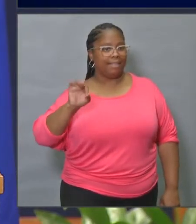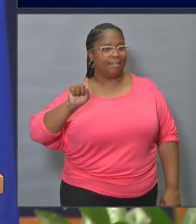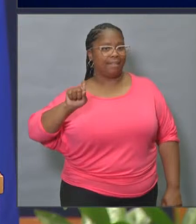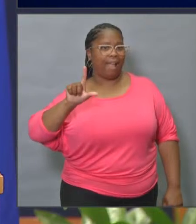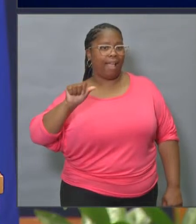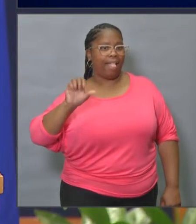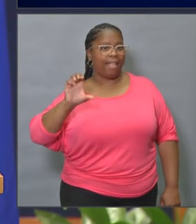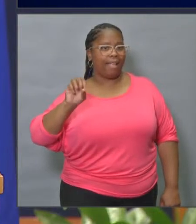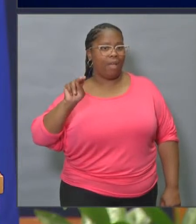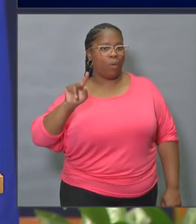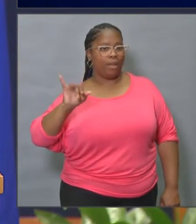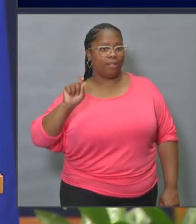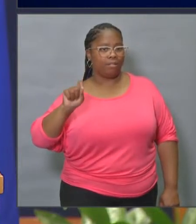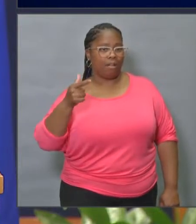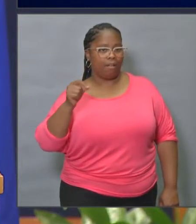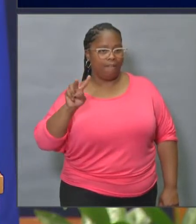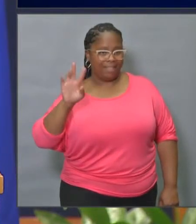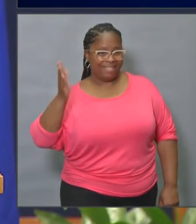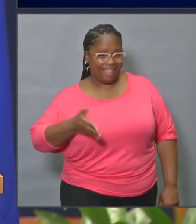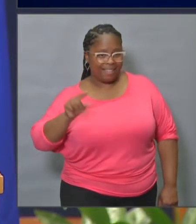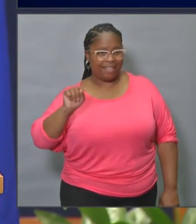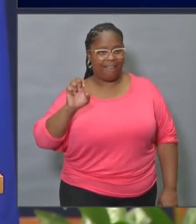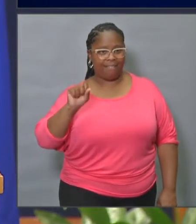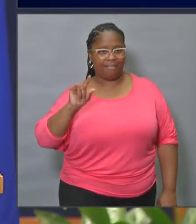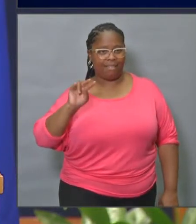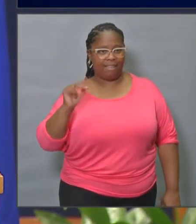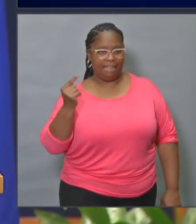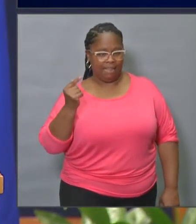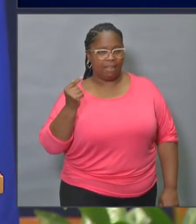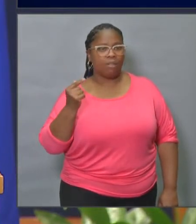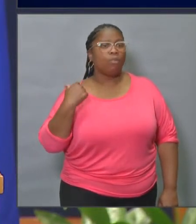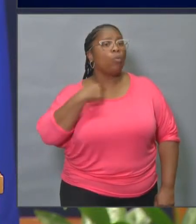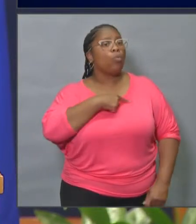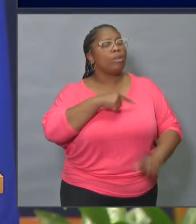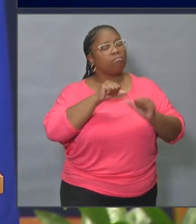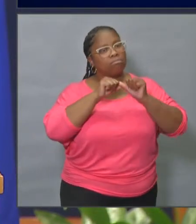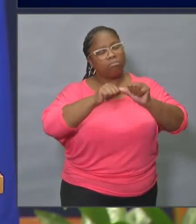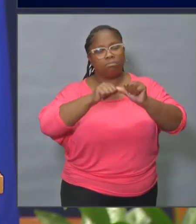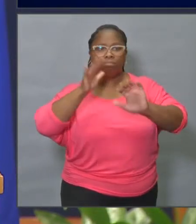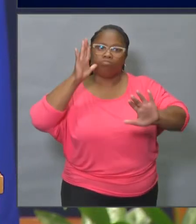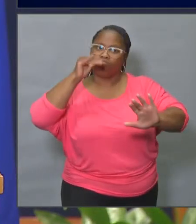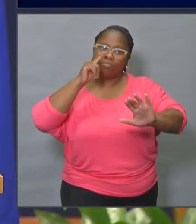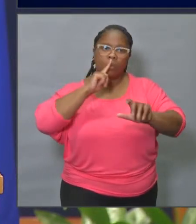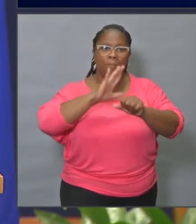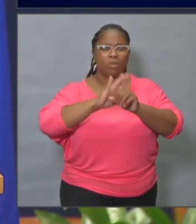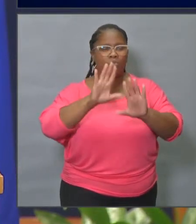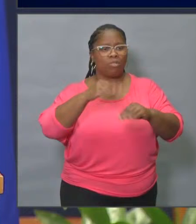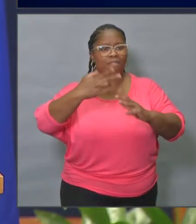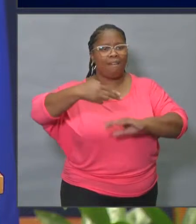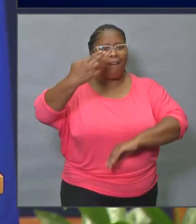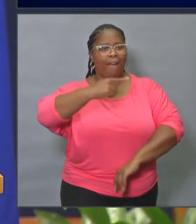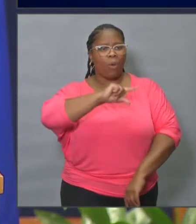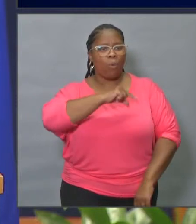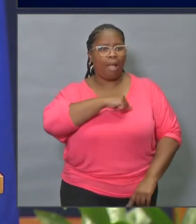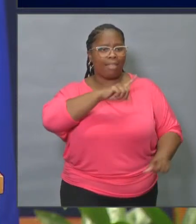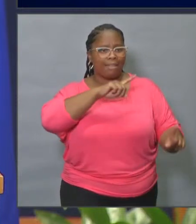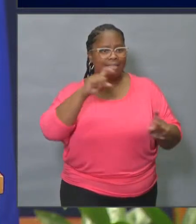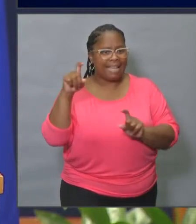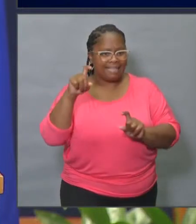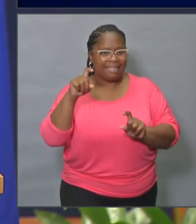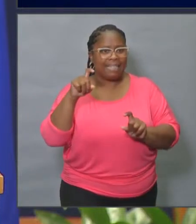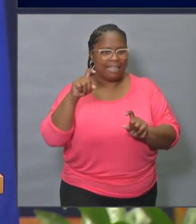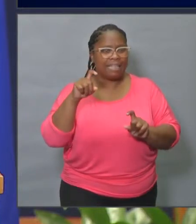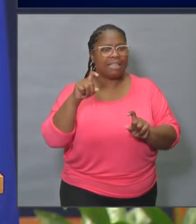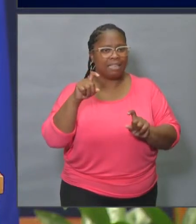of the county-operated and partner-run sites, we're committed to providing the highest quality testing product possible. We